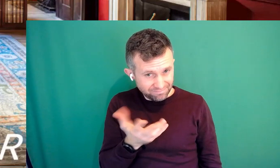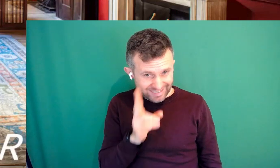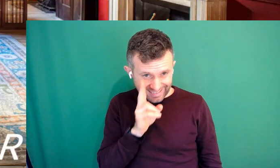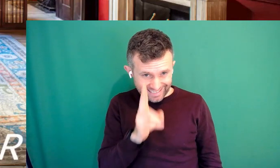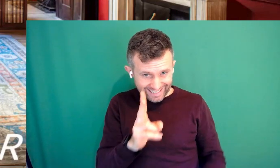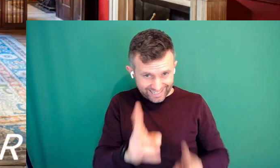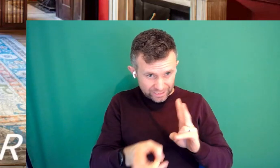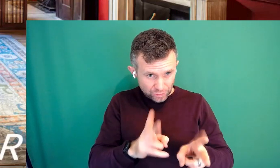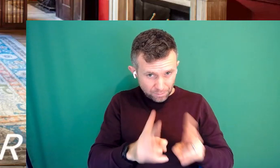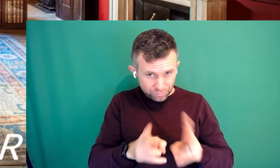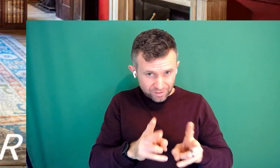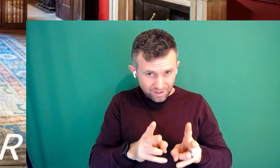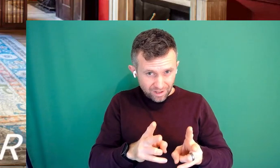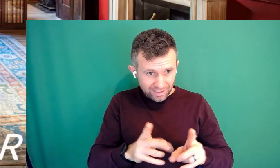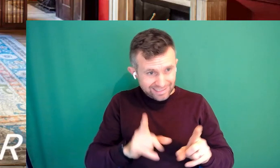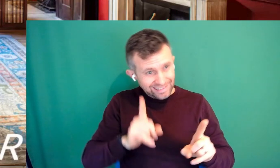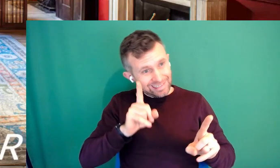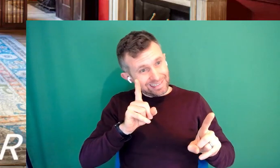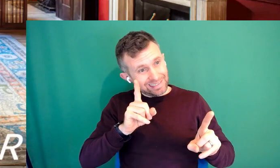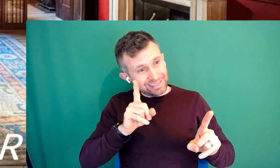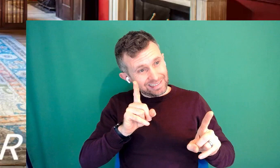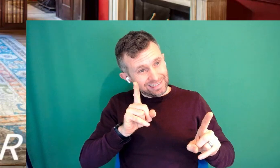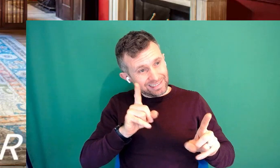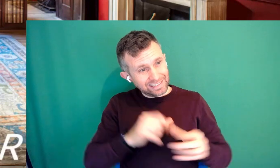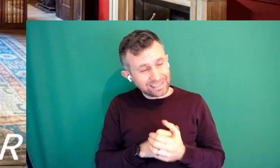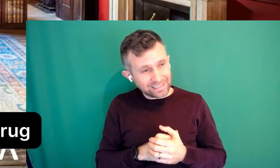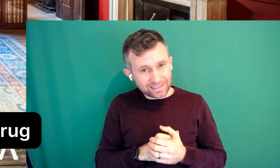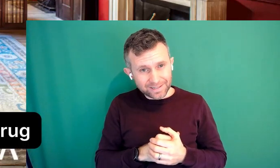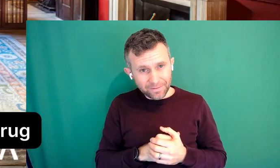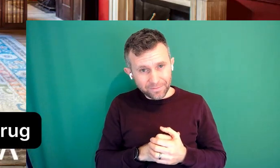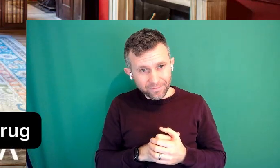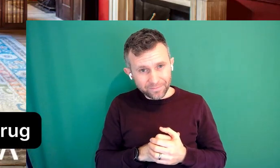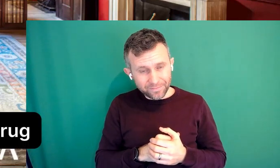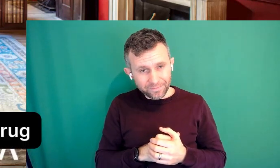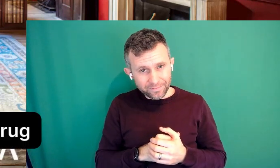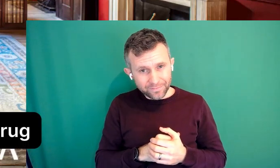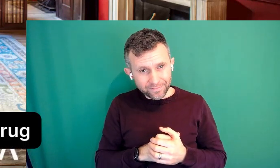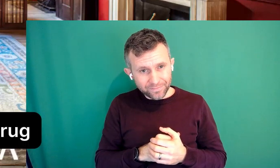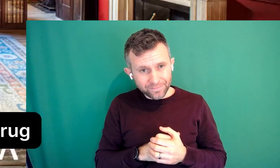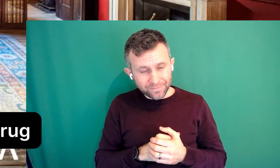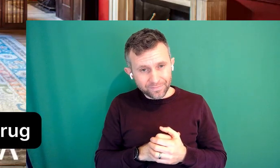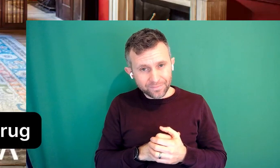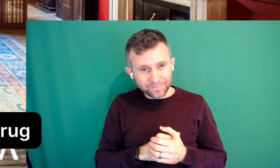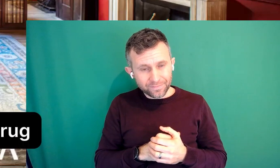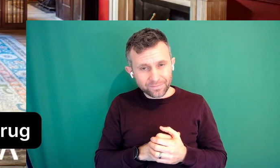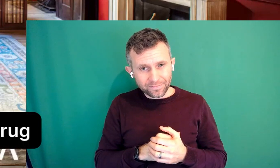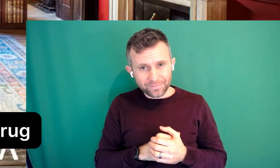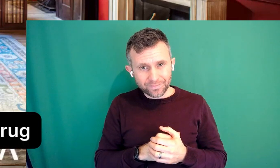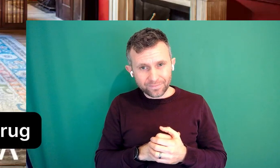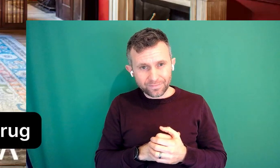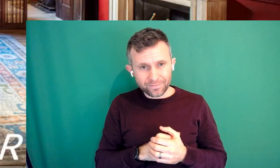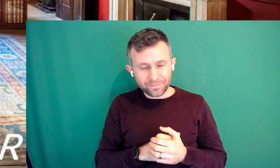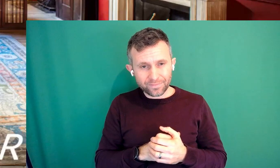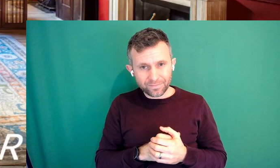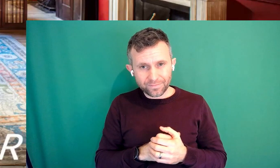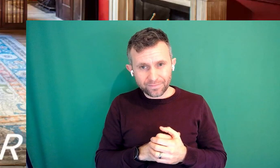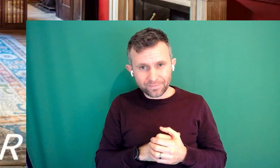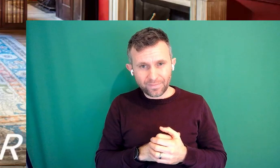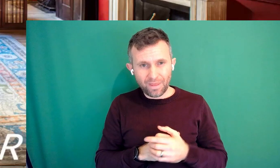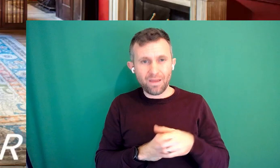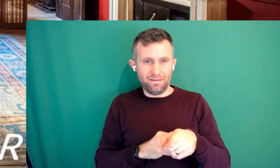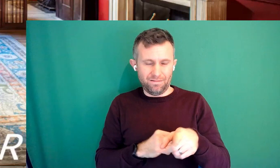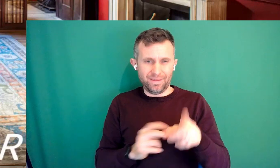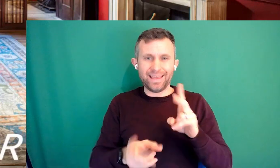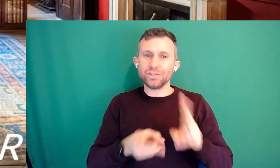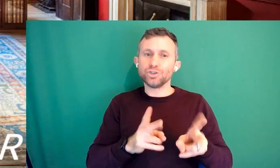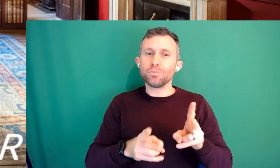red continues into the side of the room. The wooden floor is covered by a brightly patterned rug, a replica of